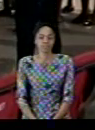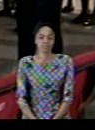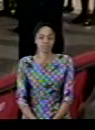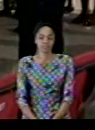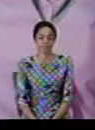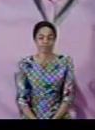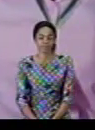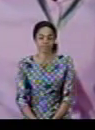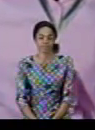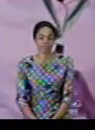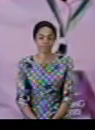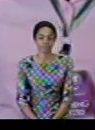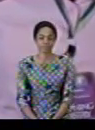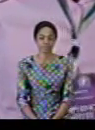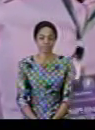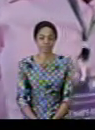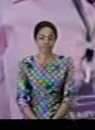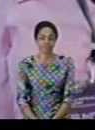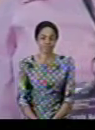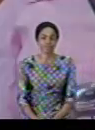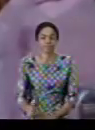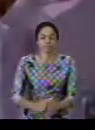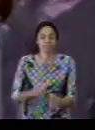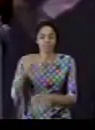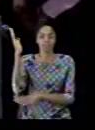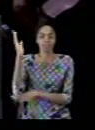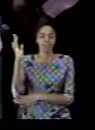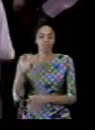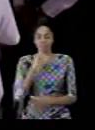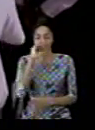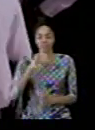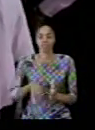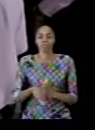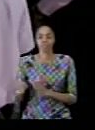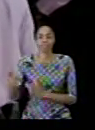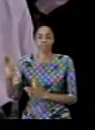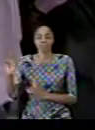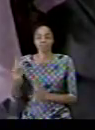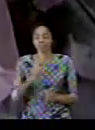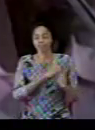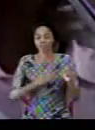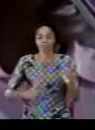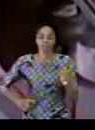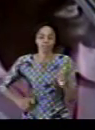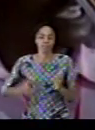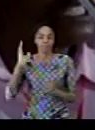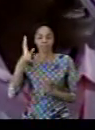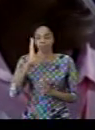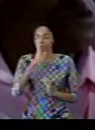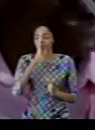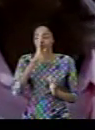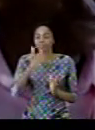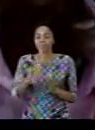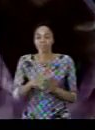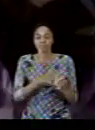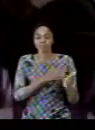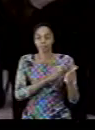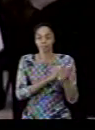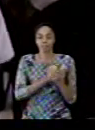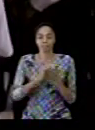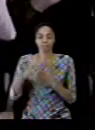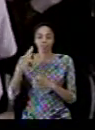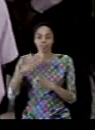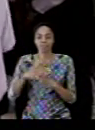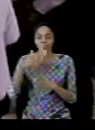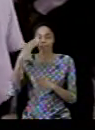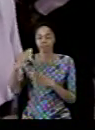wom la wo, wom wom la wo, pata pata fatu, igitolu agbe.